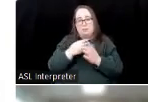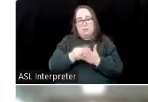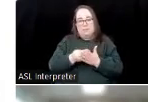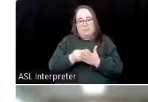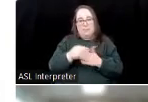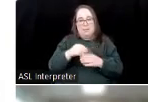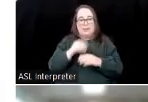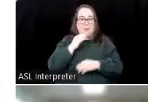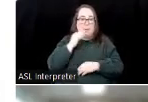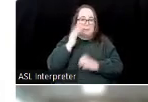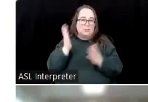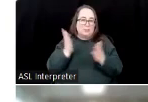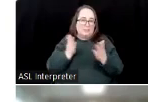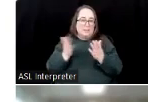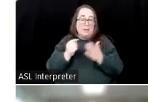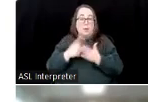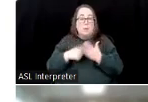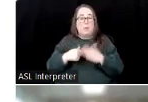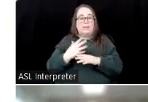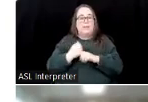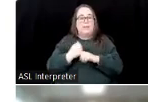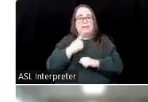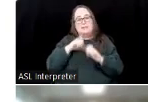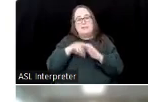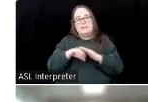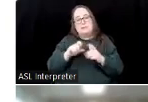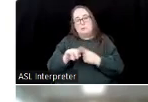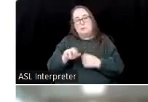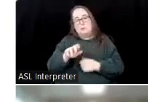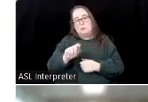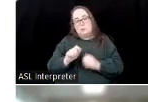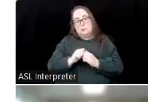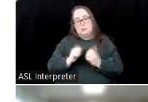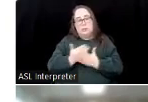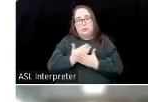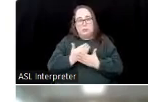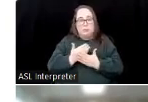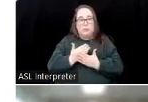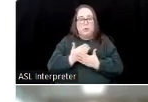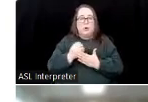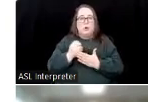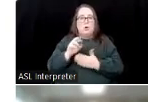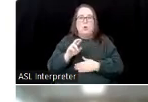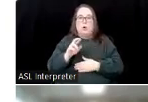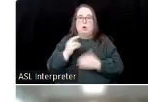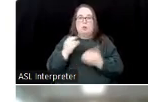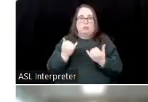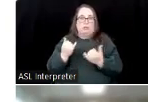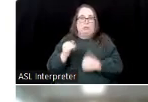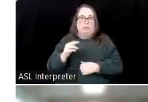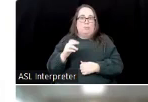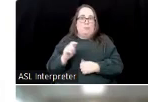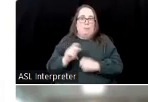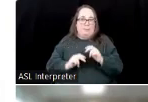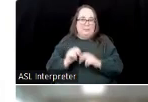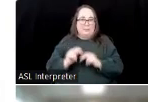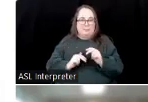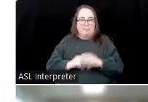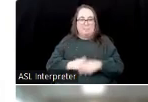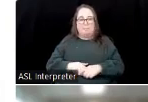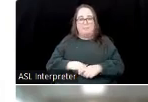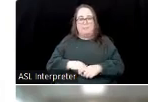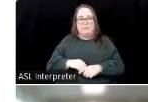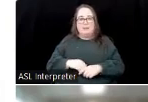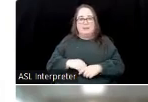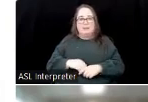in-home services, and what we're getting is access to units within new or existing apartment buildings. The set-aside approach